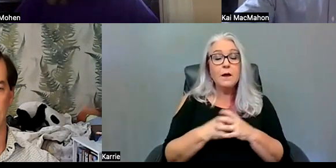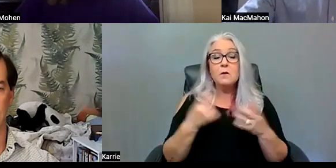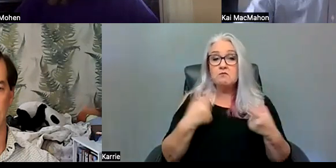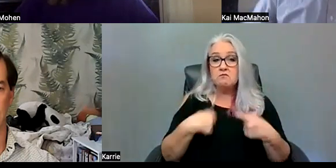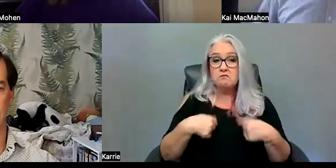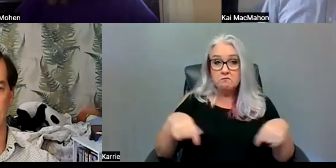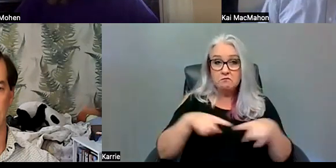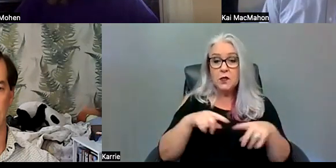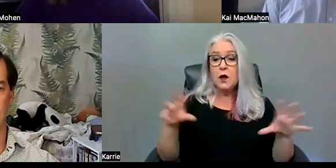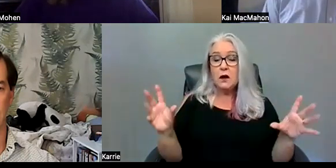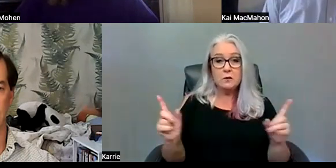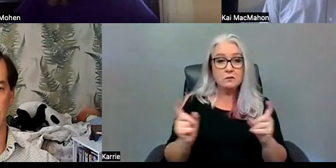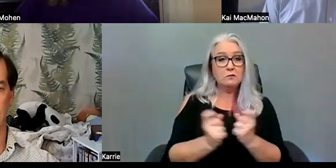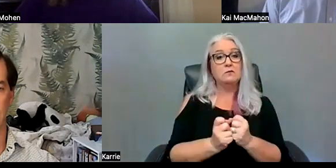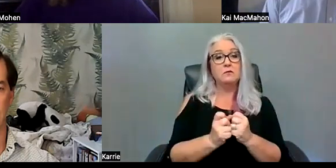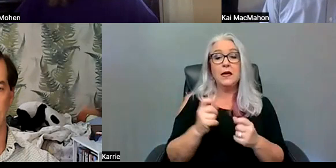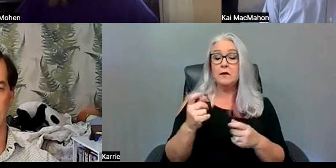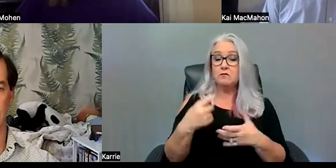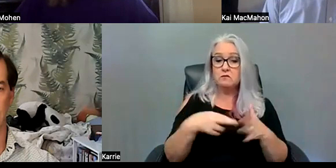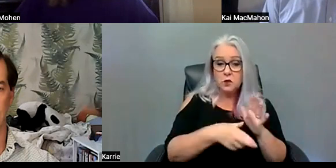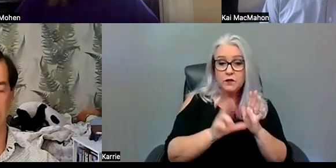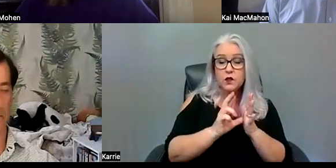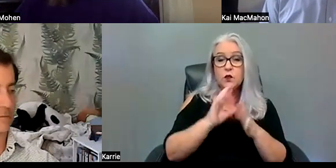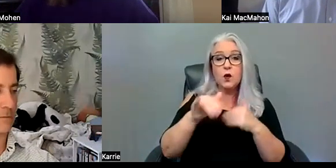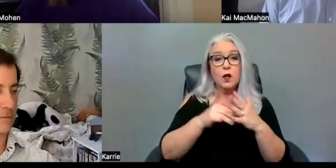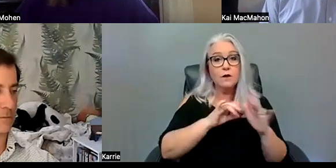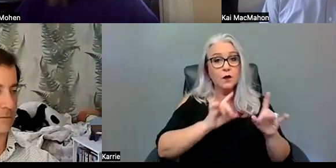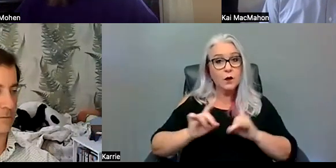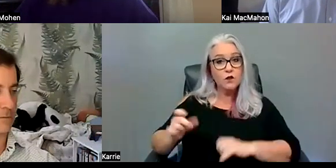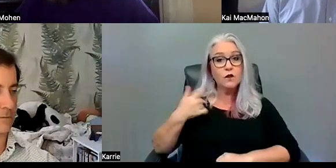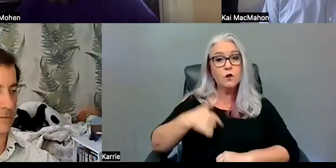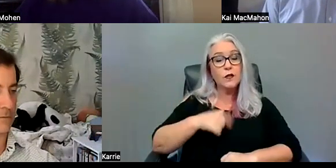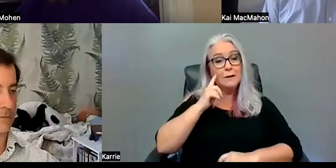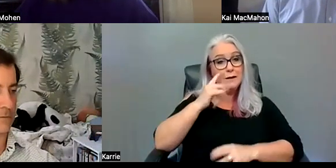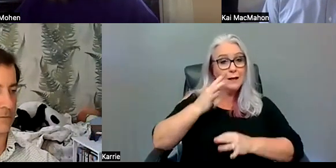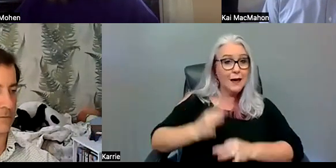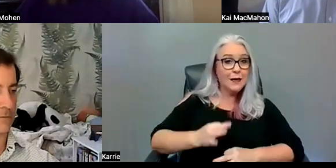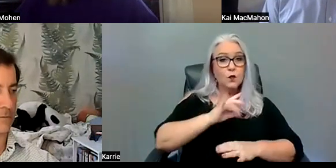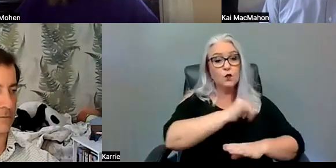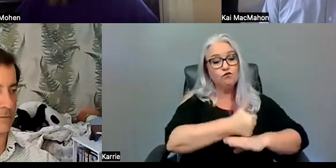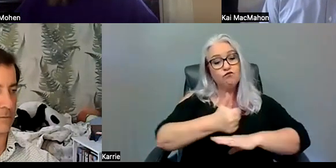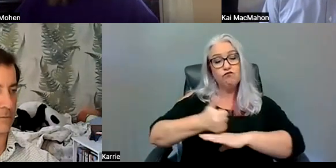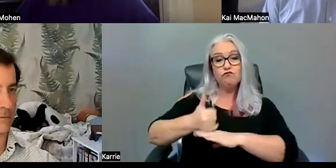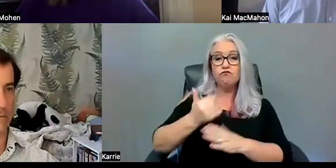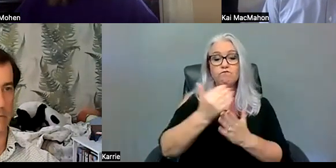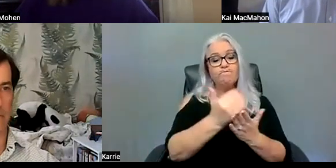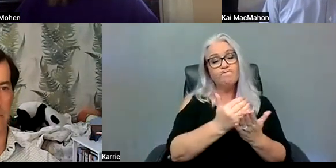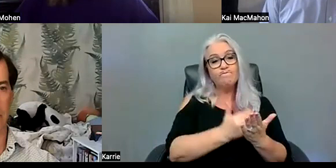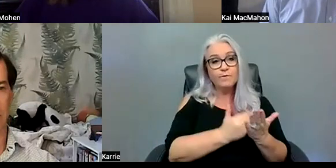to review the questions. Our role was to organize them according to topic, and in some cases